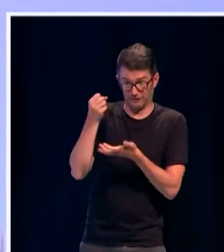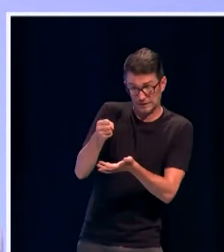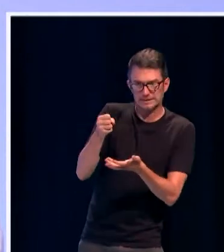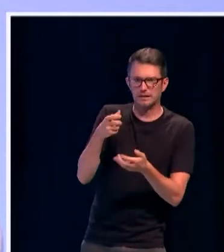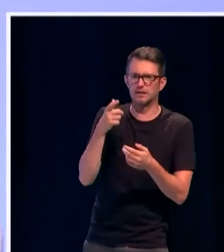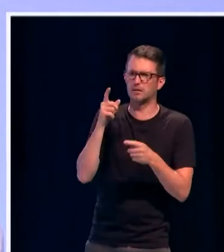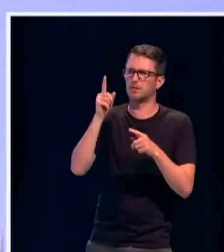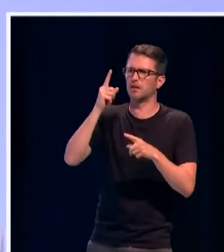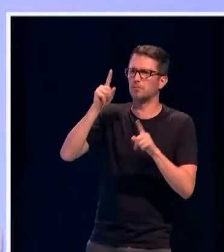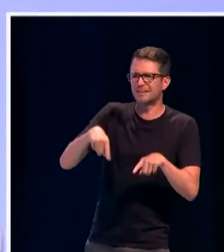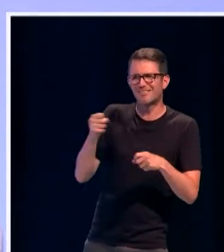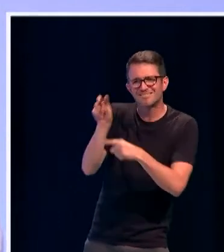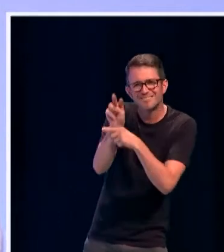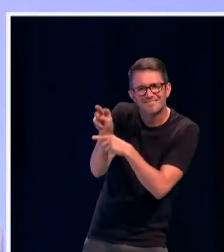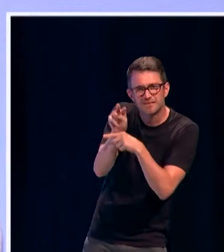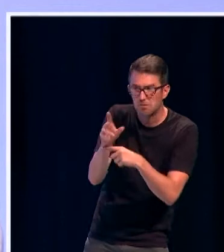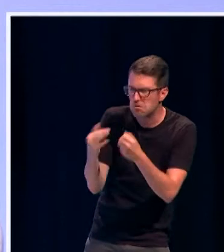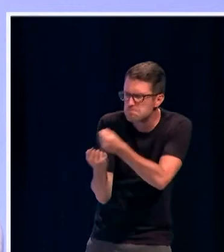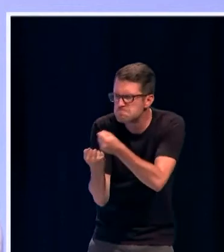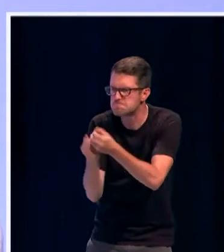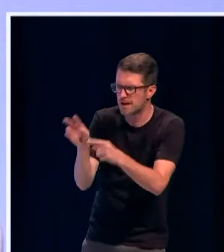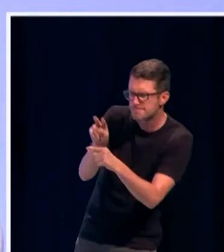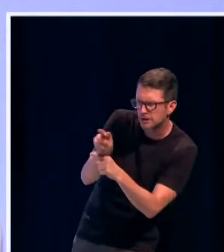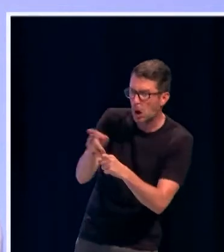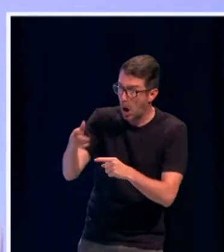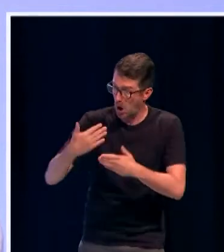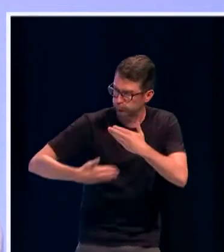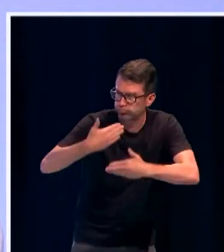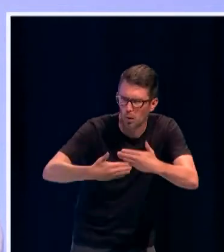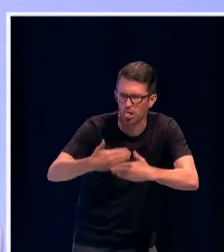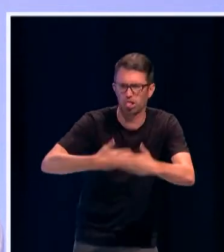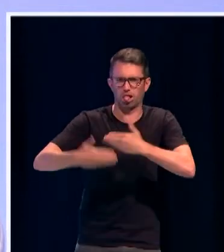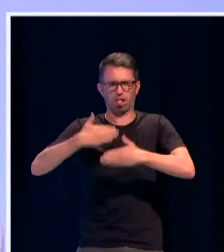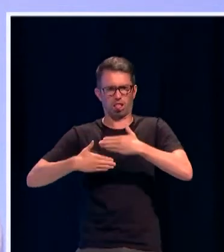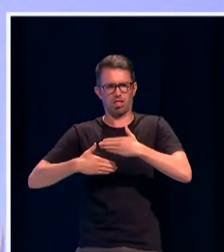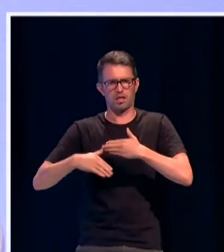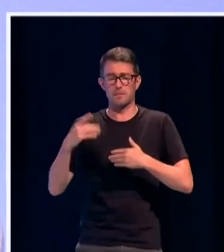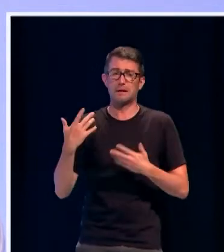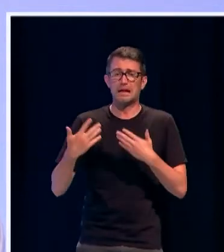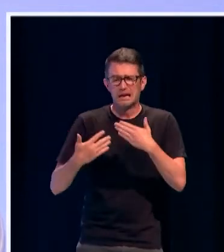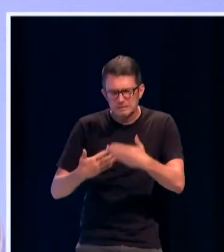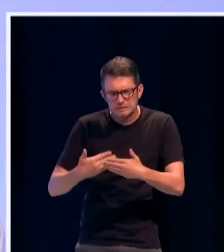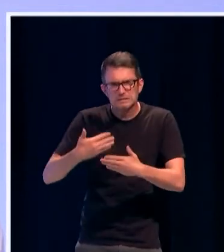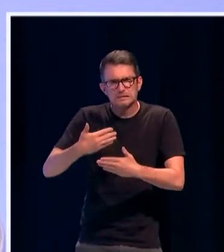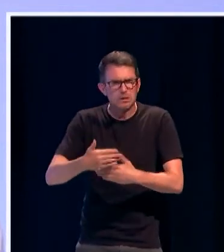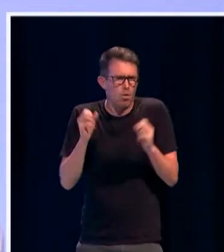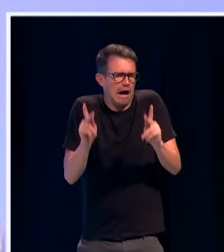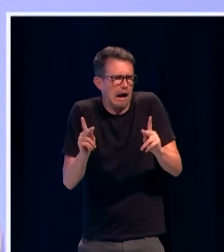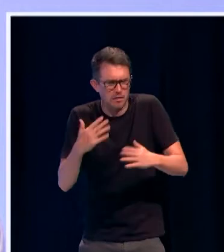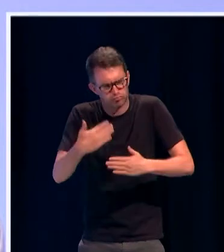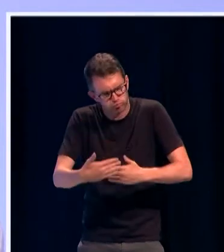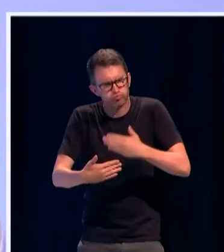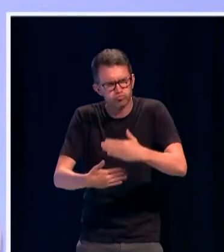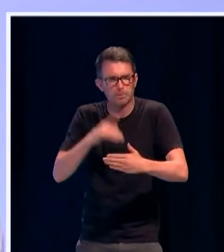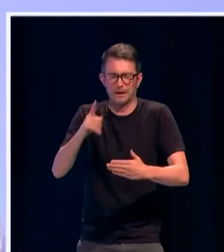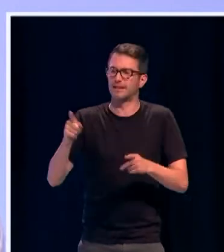a very slow process. It takes a long time to build the capacity. It takes a long time to build trust between DPOs and between